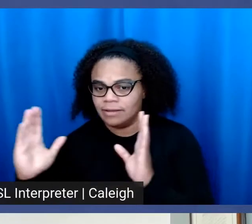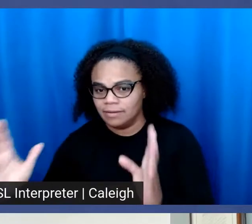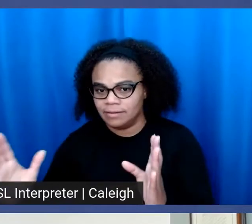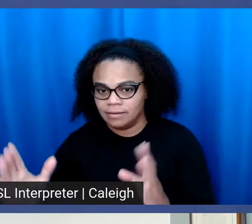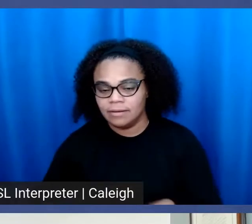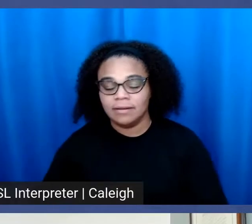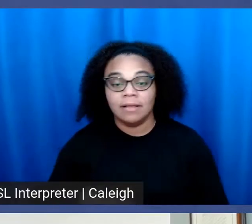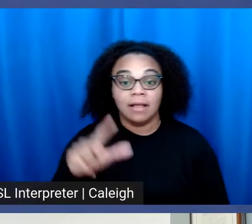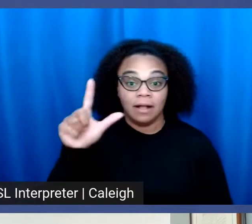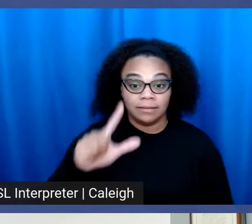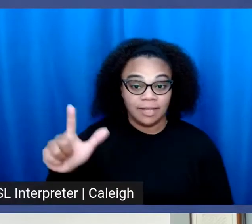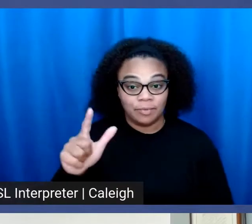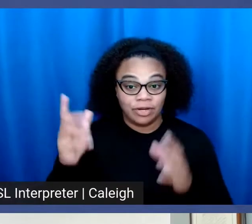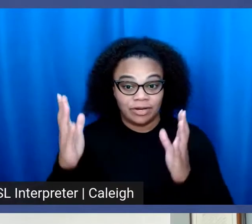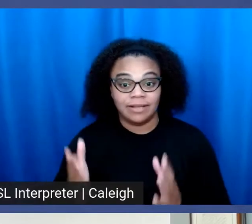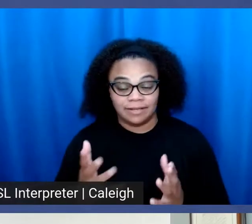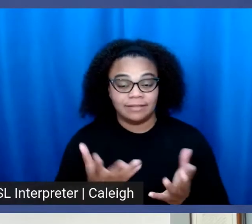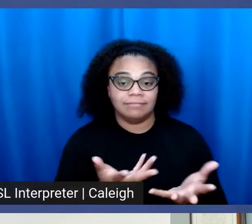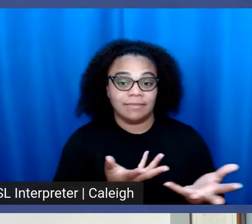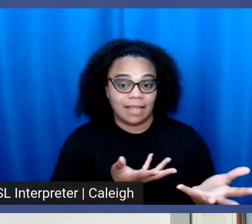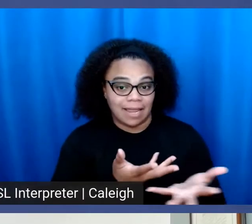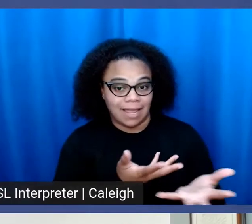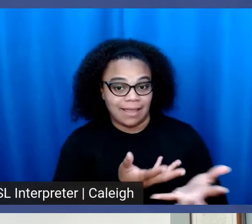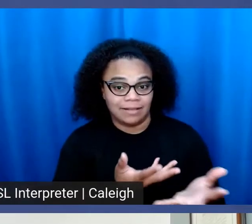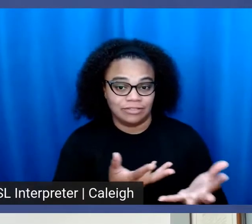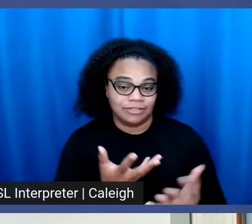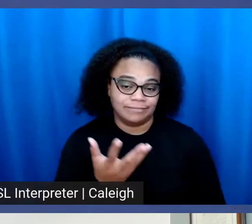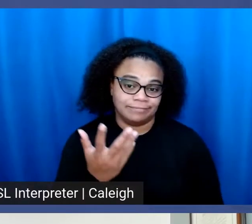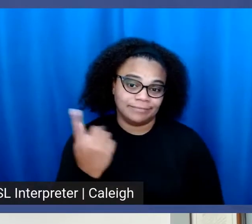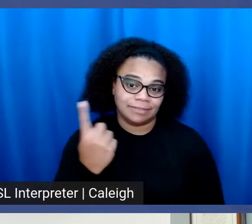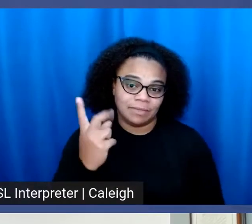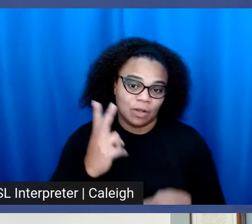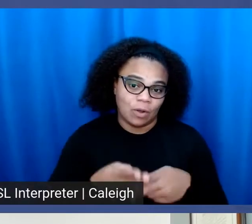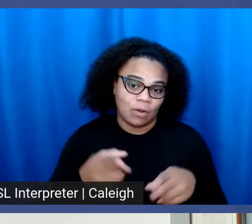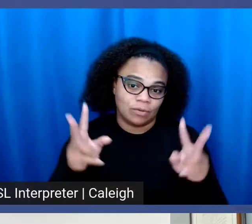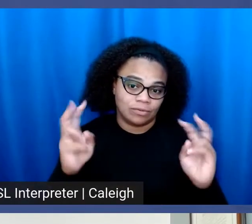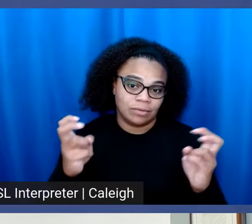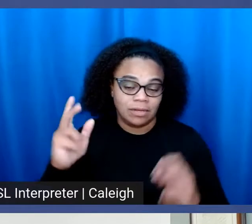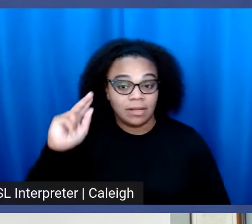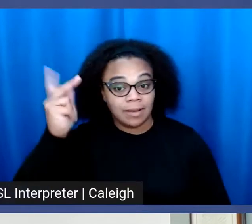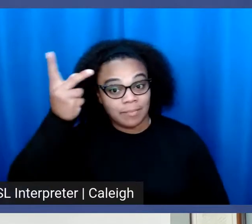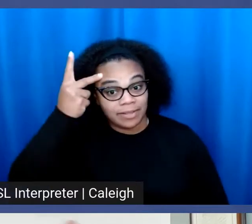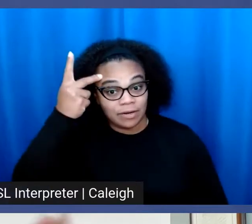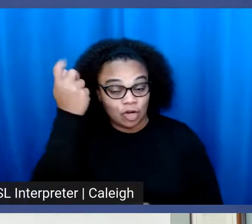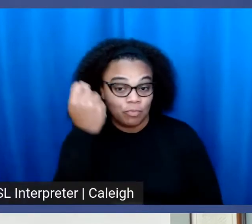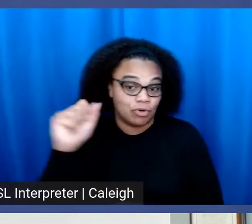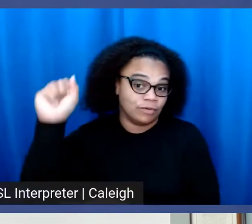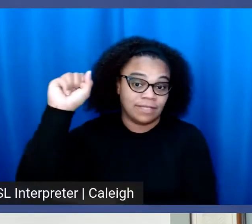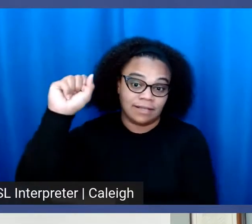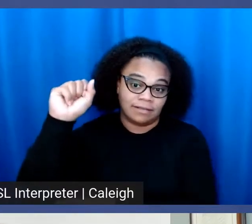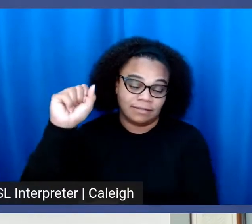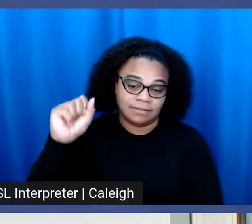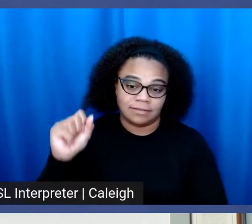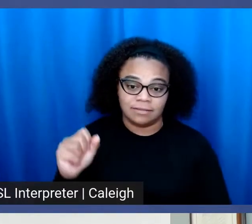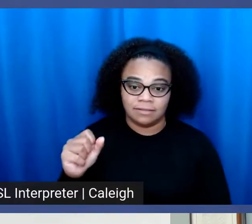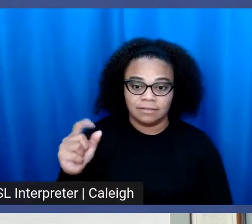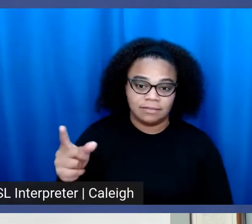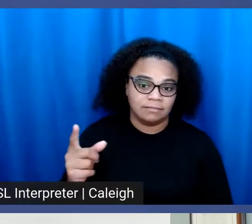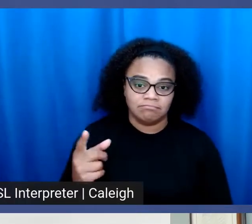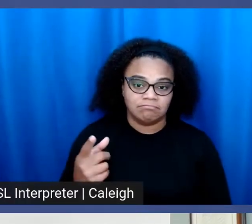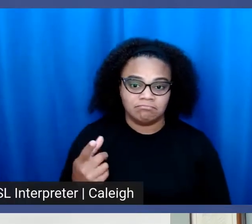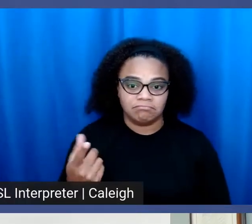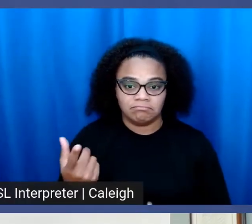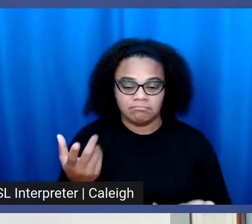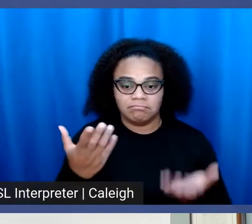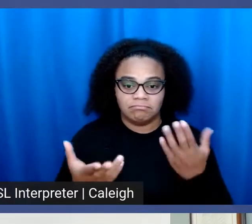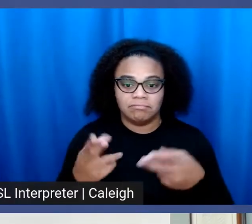in what would be kind of considered classic political protest, right? As I understand it, put kind of construction paper